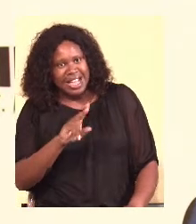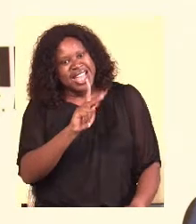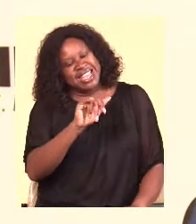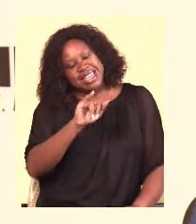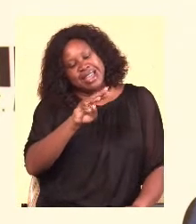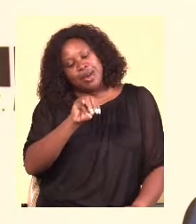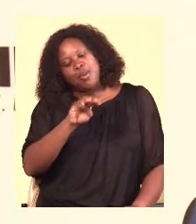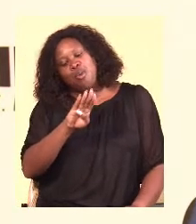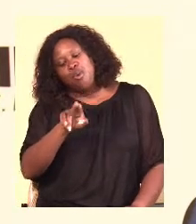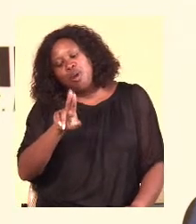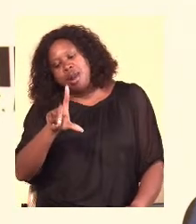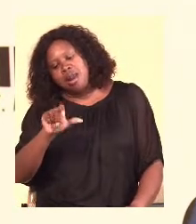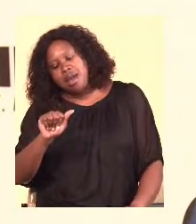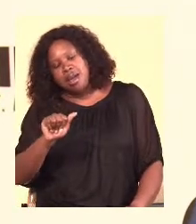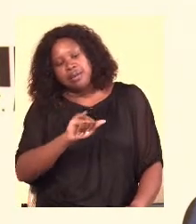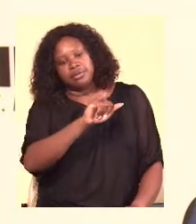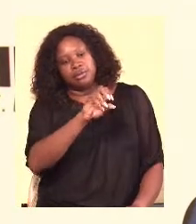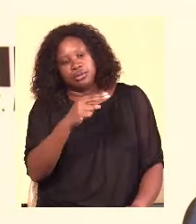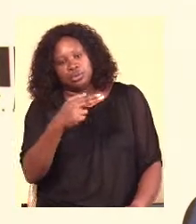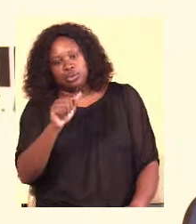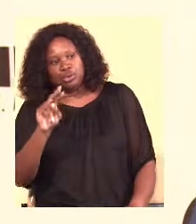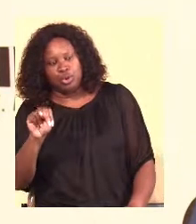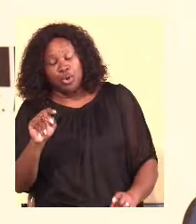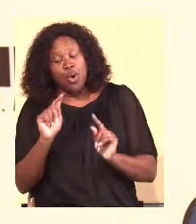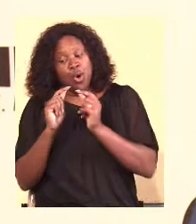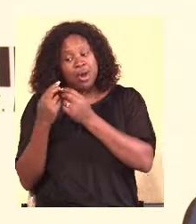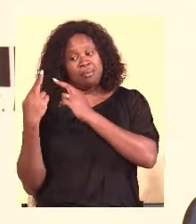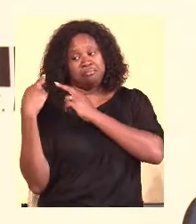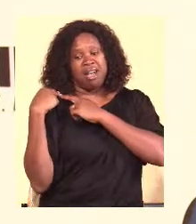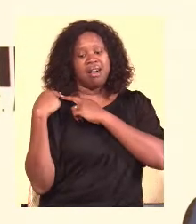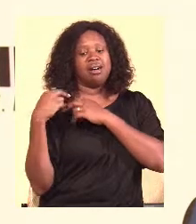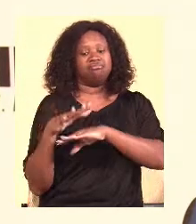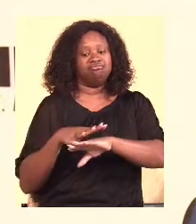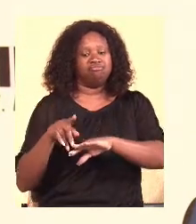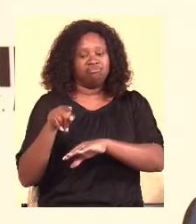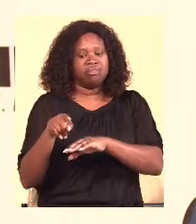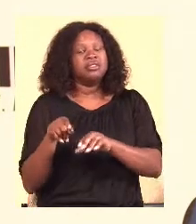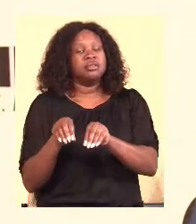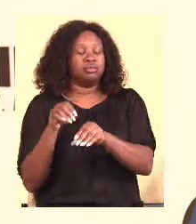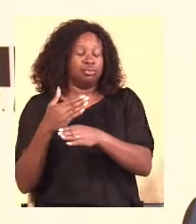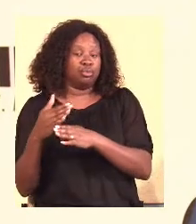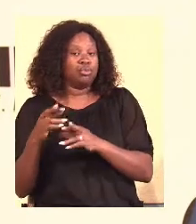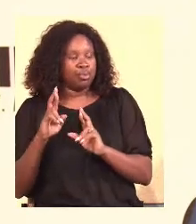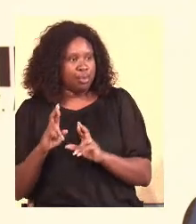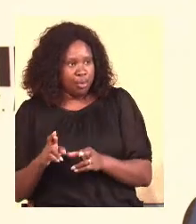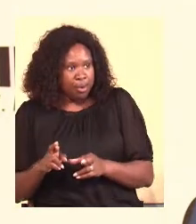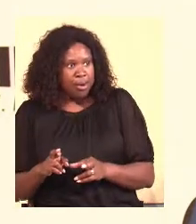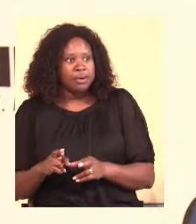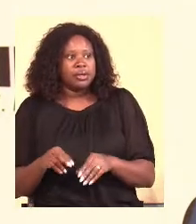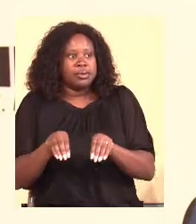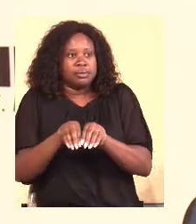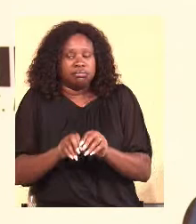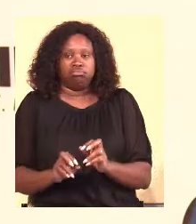John. So these will be the team that will be looking into this research, and we expect that they will be